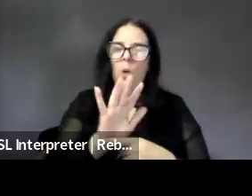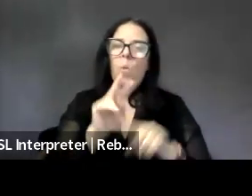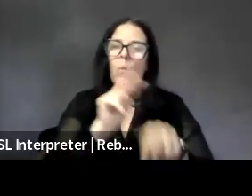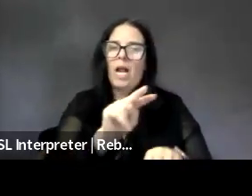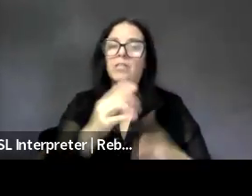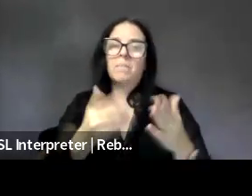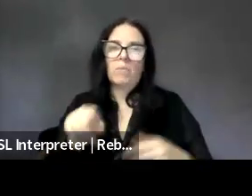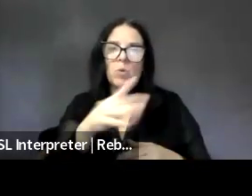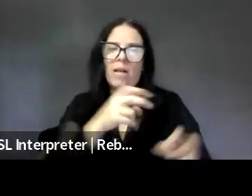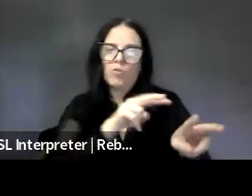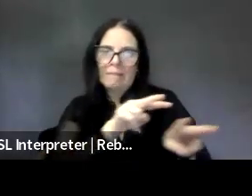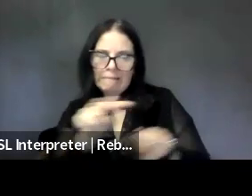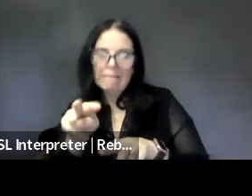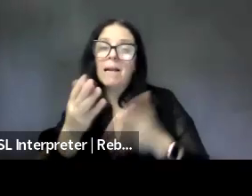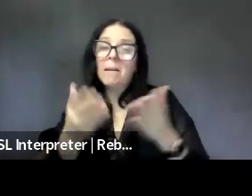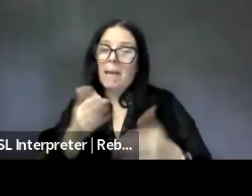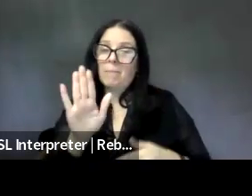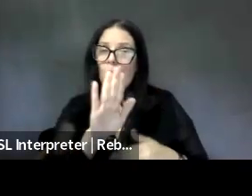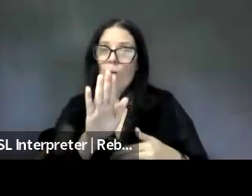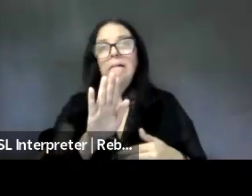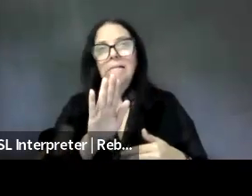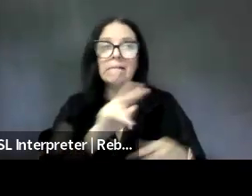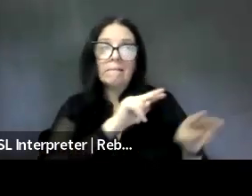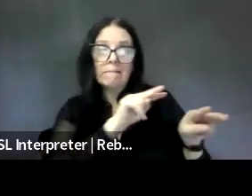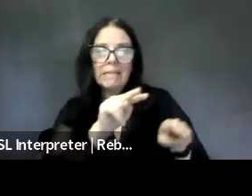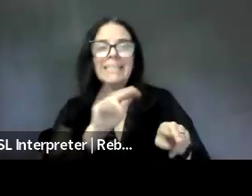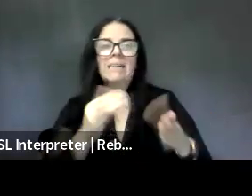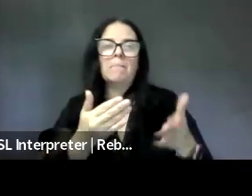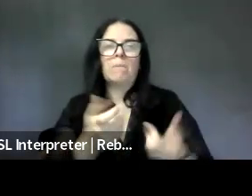may want to change that after you've taken a look at it.